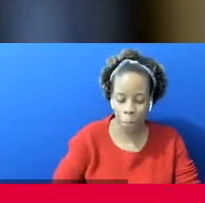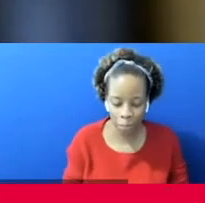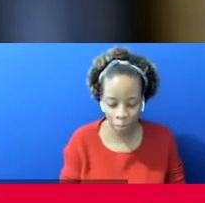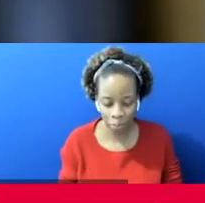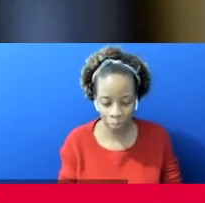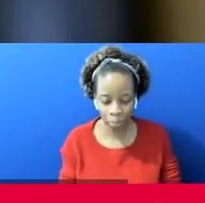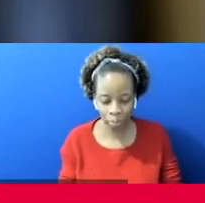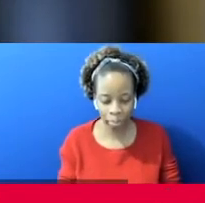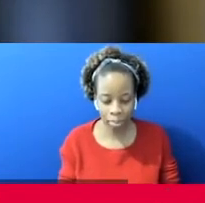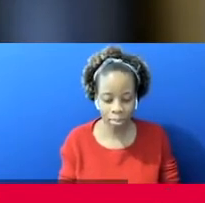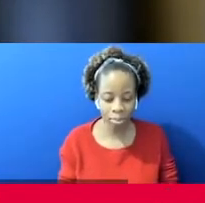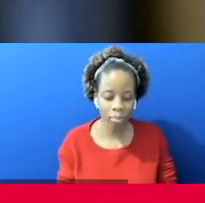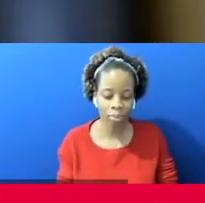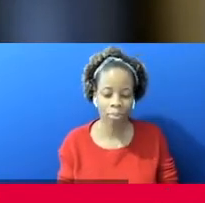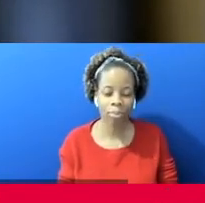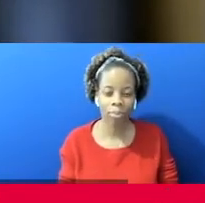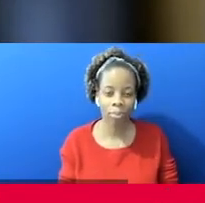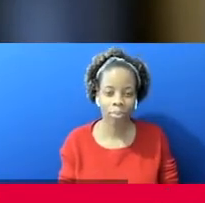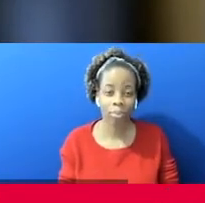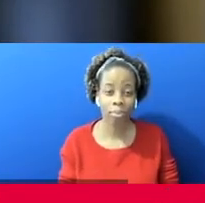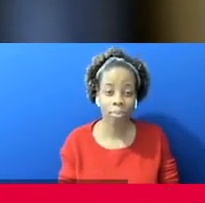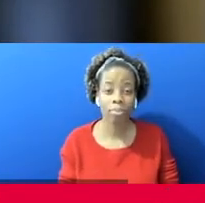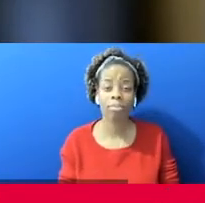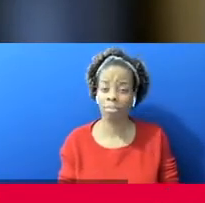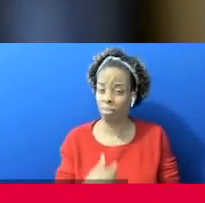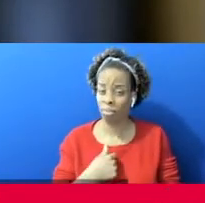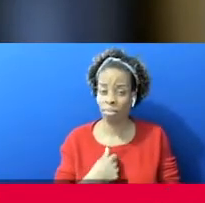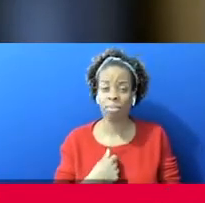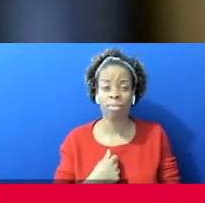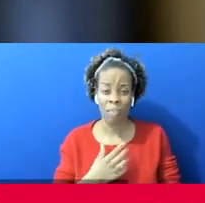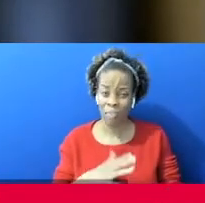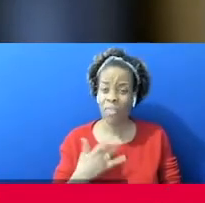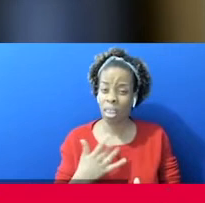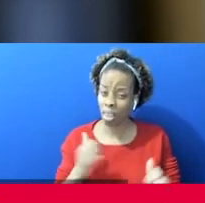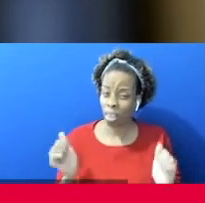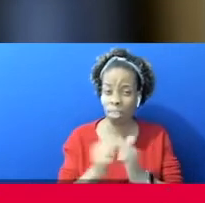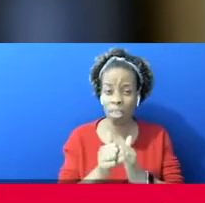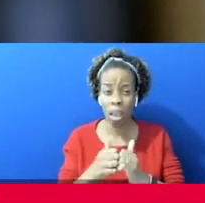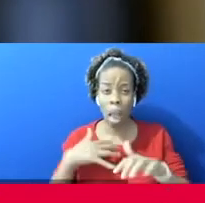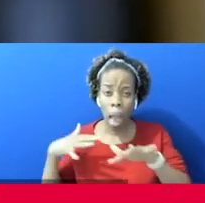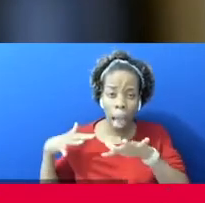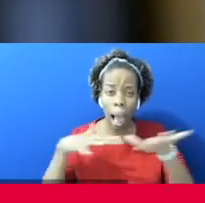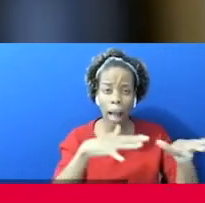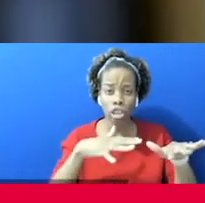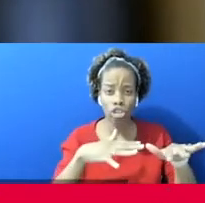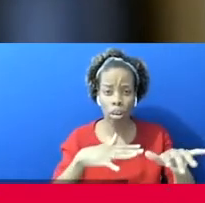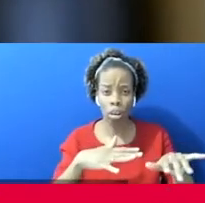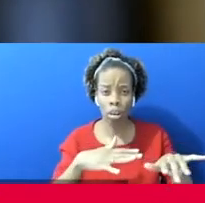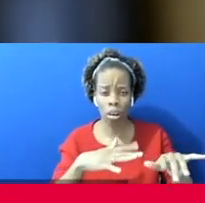The one thing, yes, 100% direct action is you know, action, escalating action to direct action is incredibly